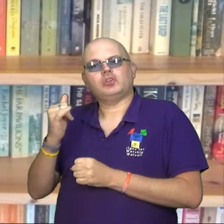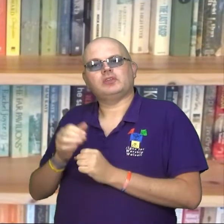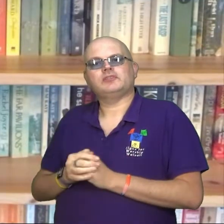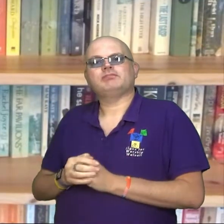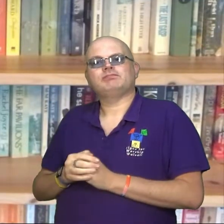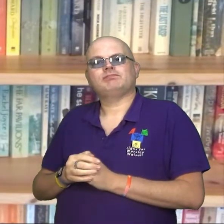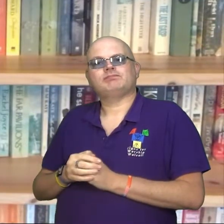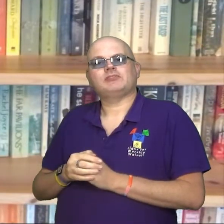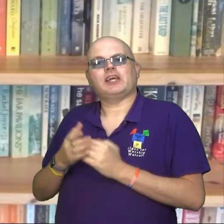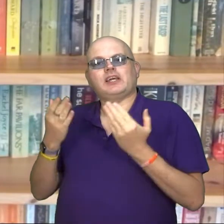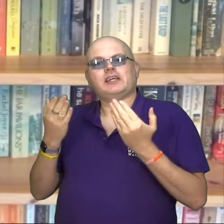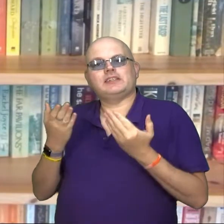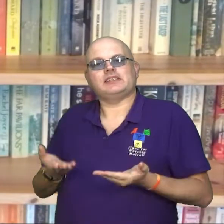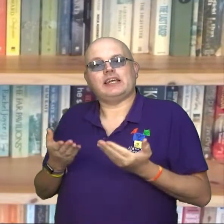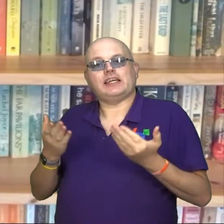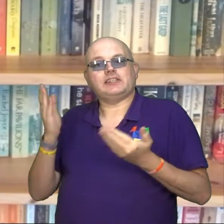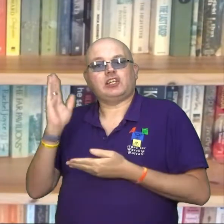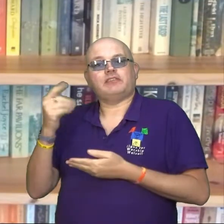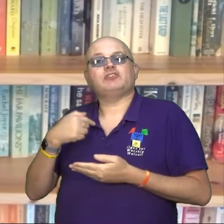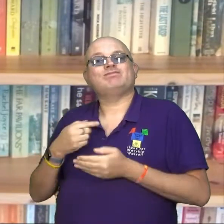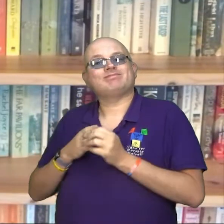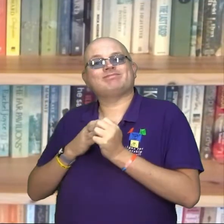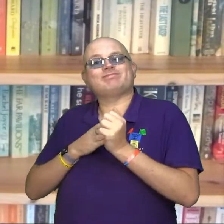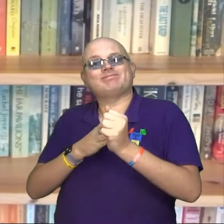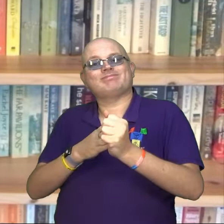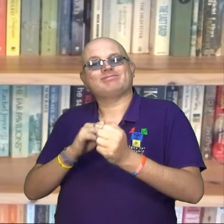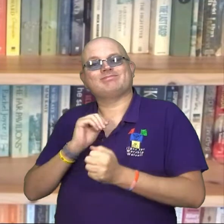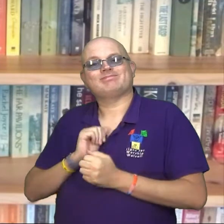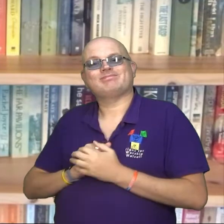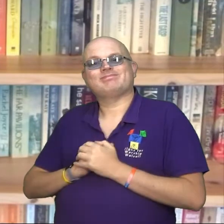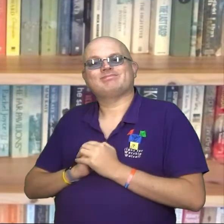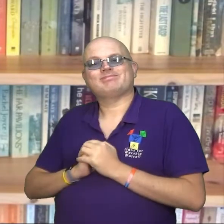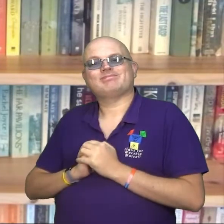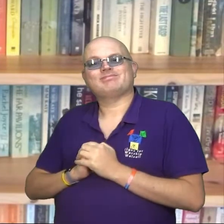Walsall, and I'm going to be leading today's service.